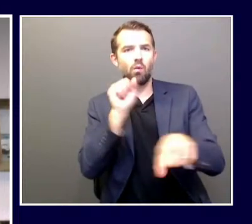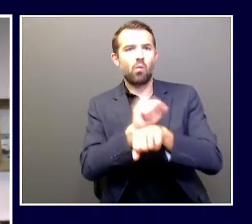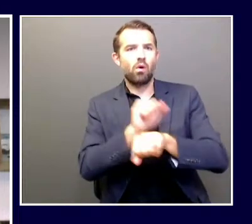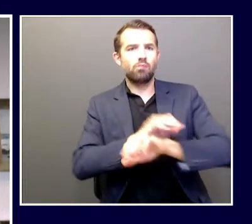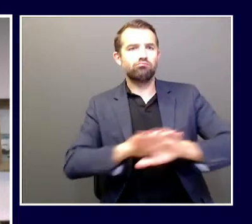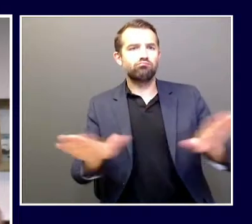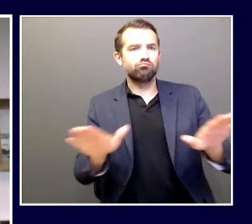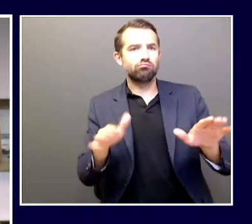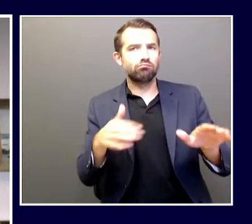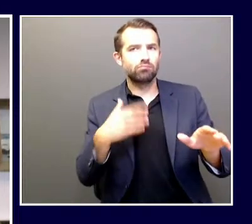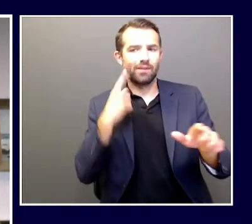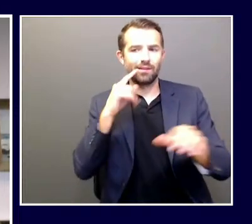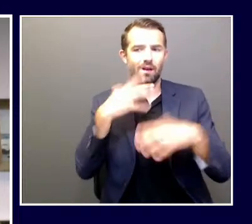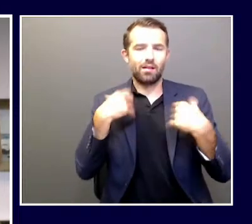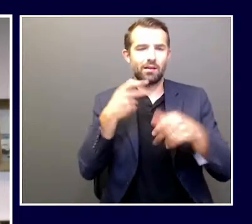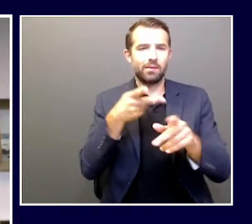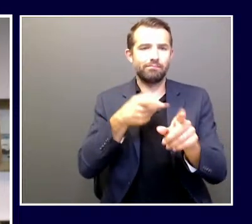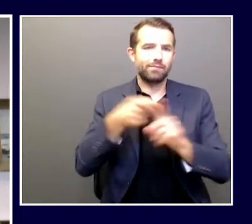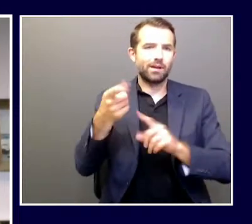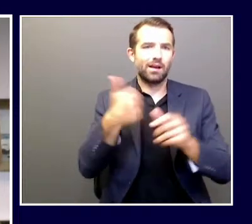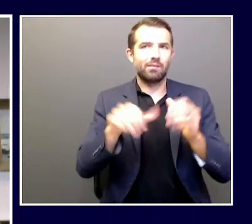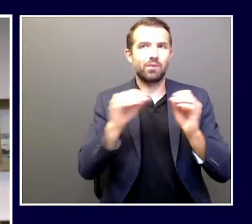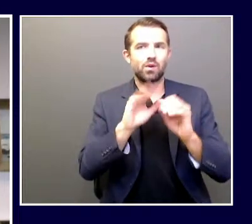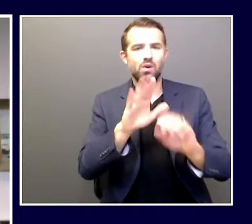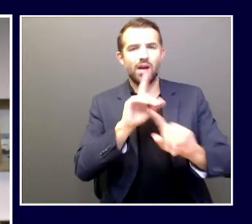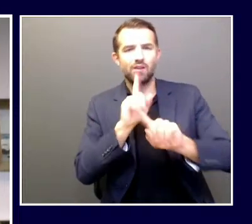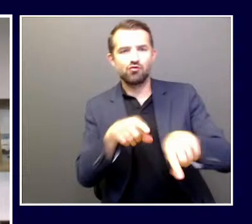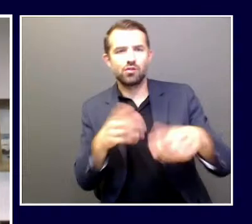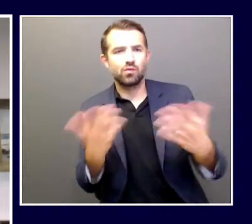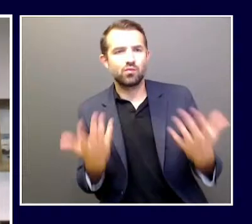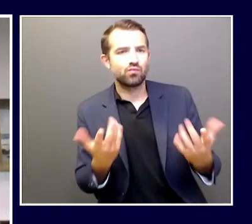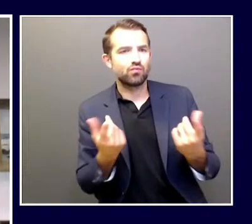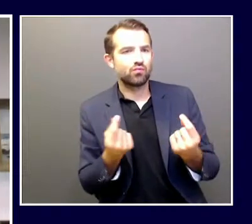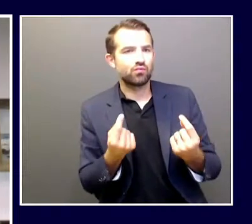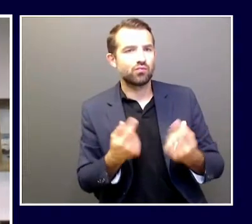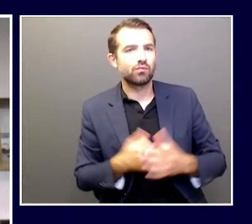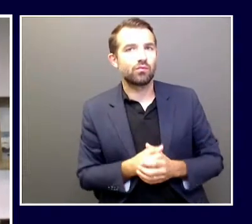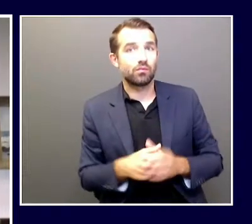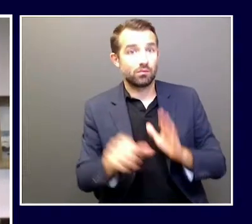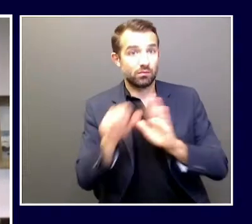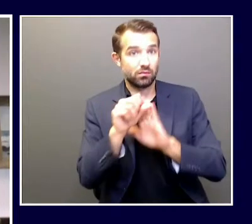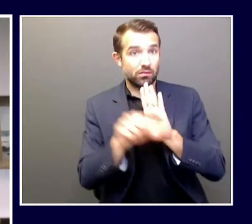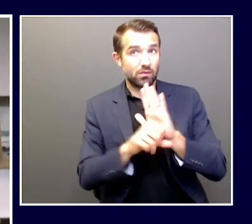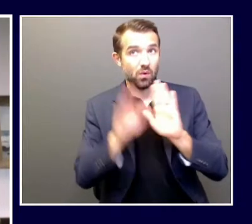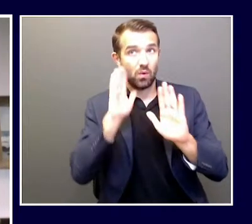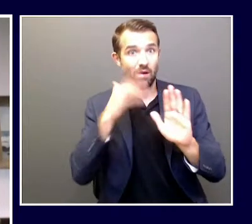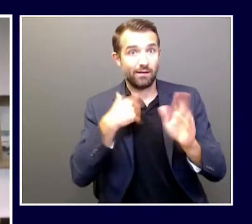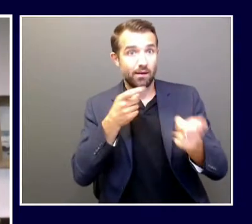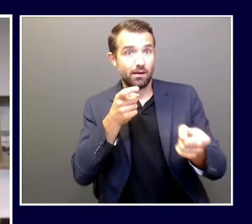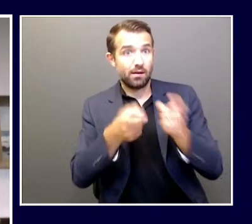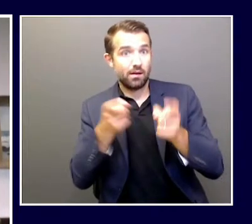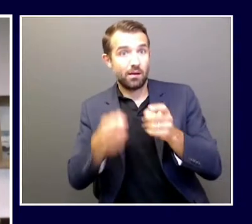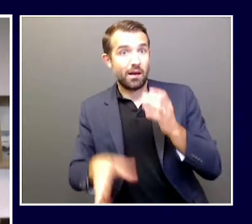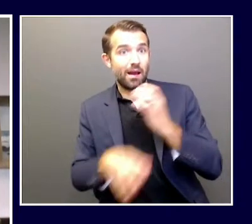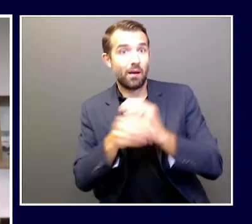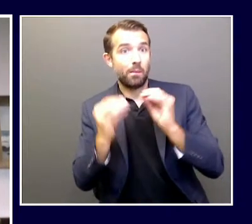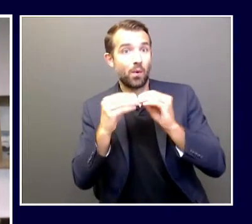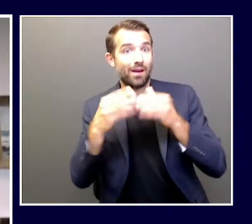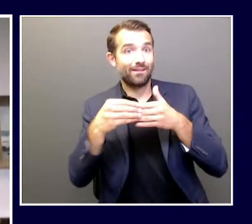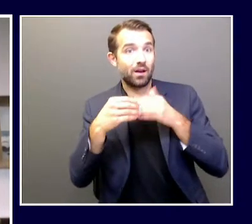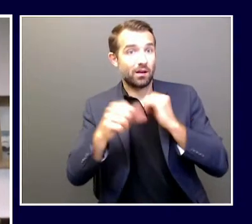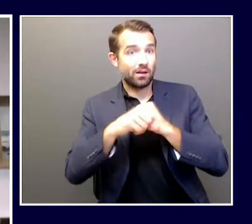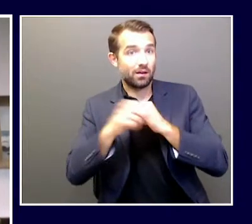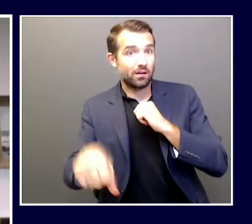your response to those? And is the state considering any sort of changes to the mandate, any added flexibility? Sure. Thanks,